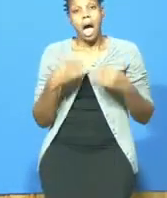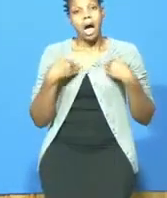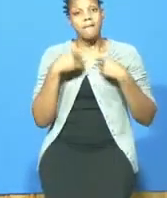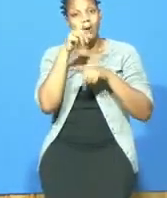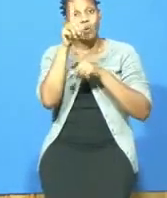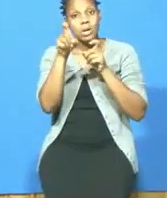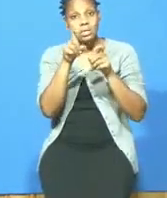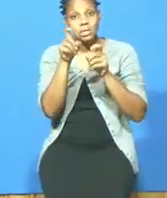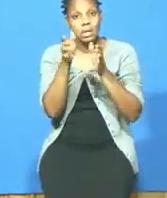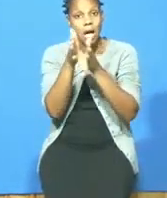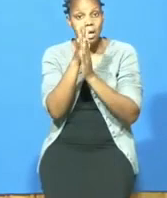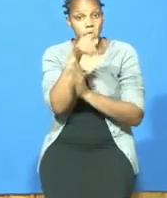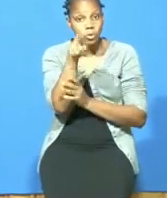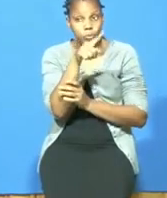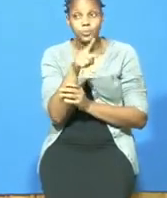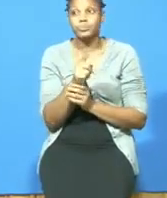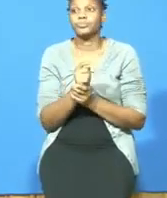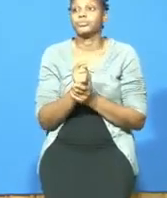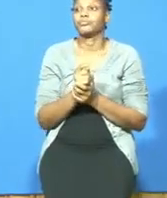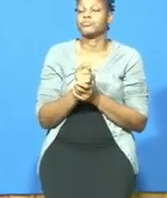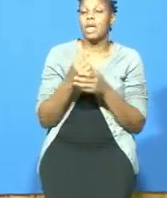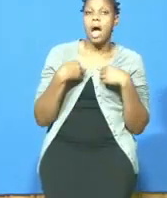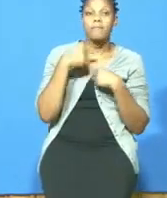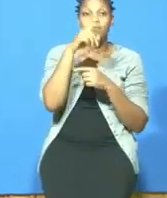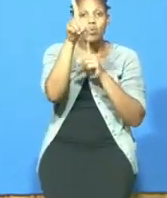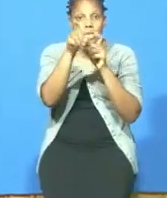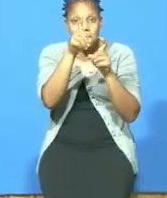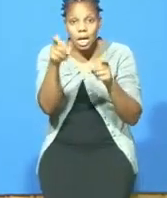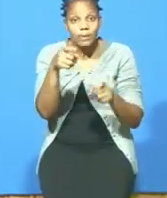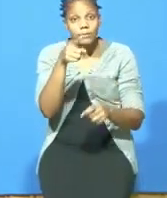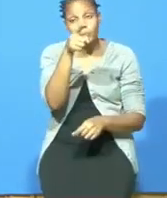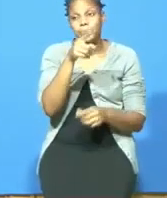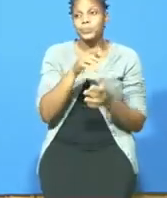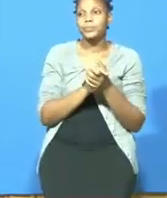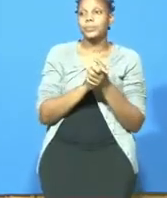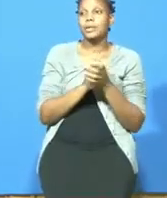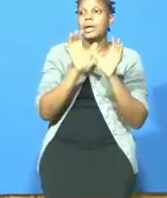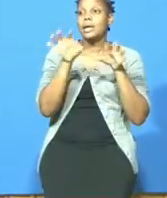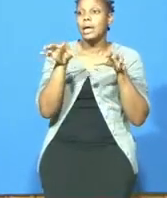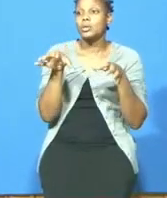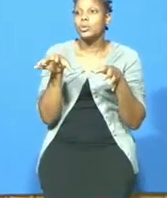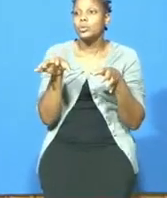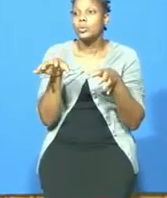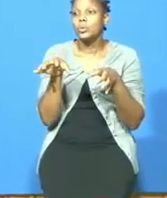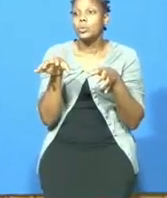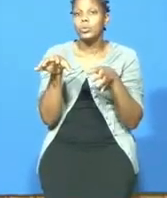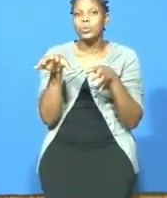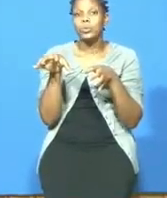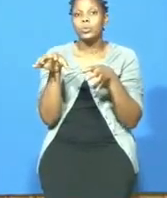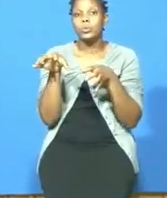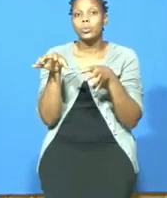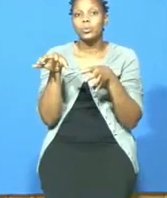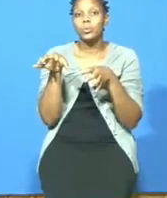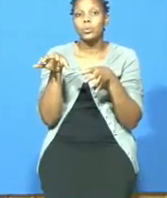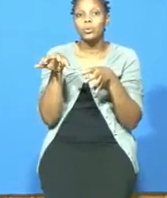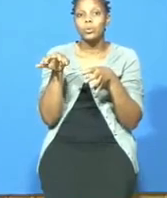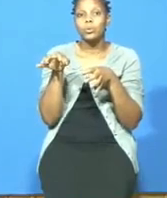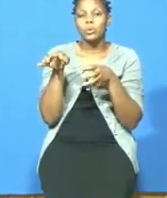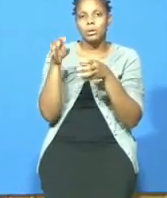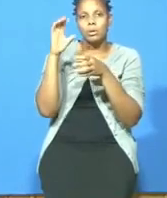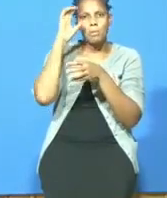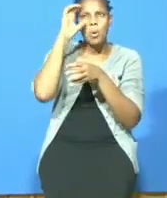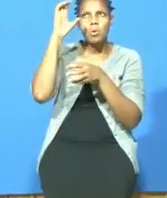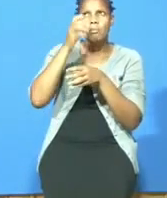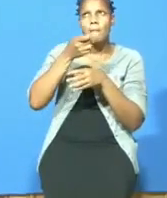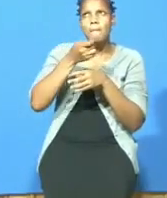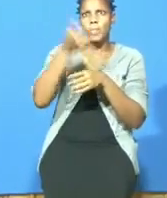you. I have a question to ask you. Can you get rid of the moon? You